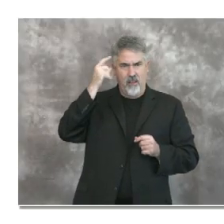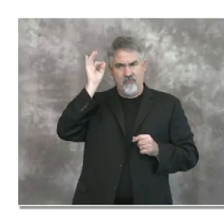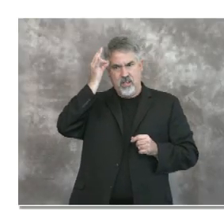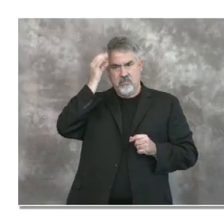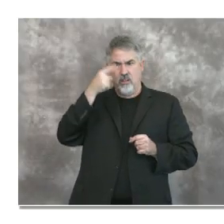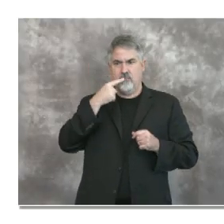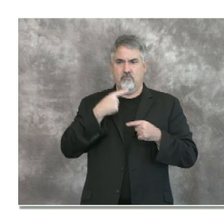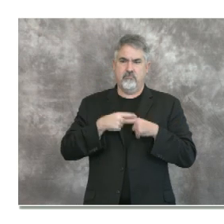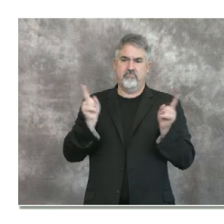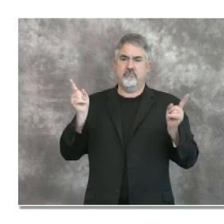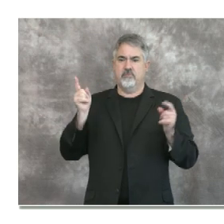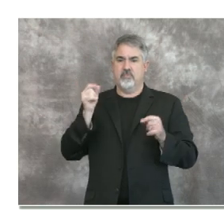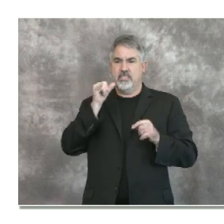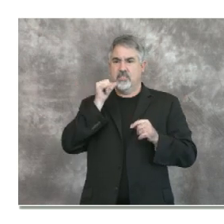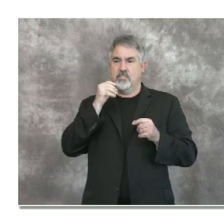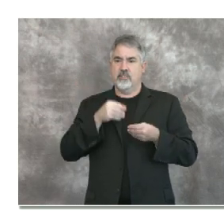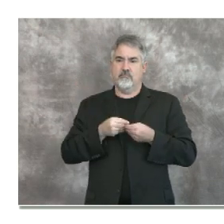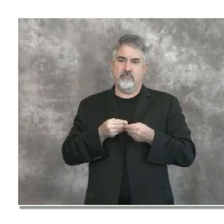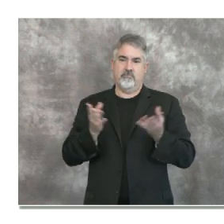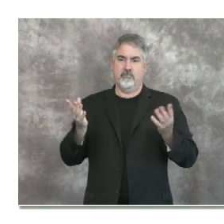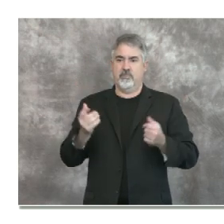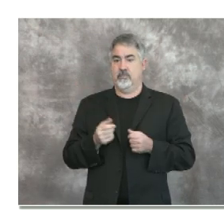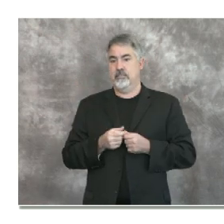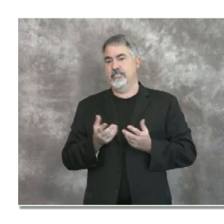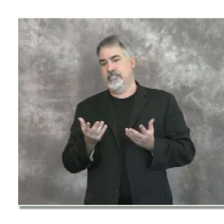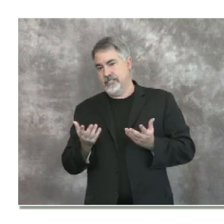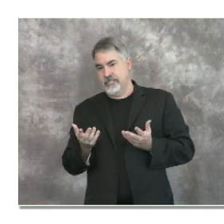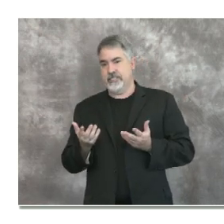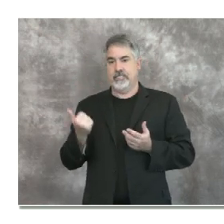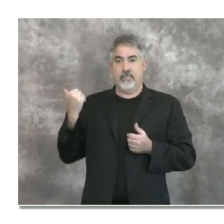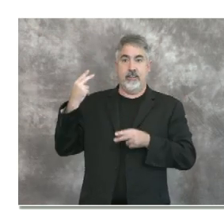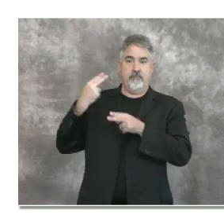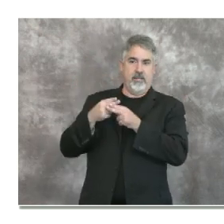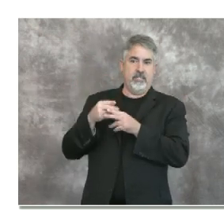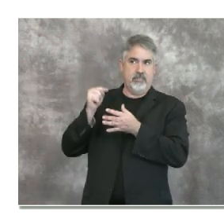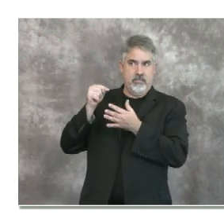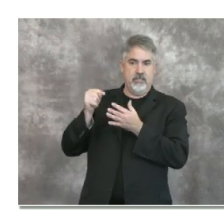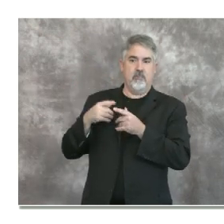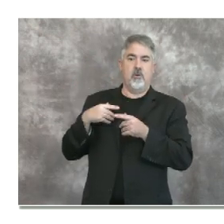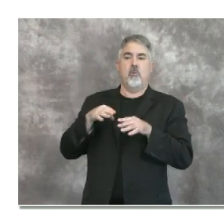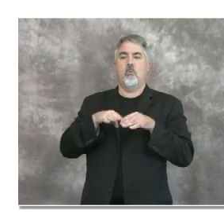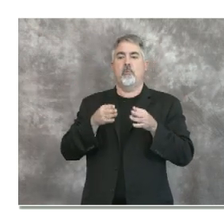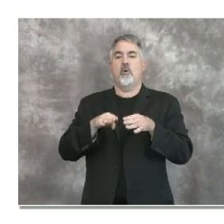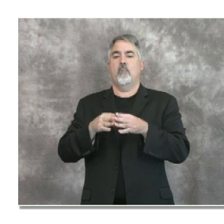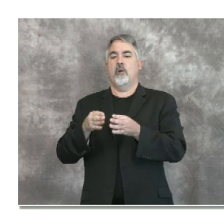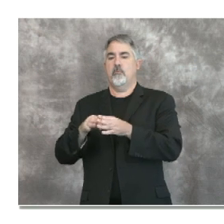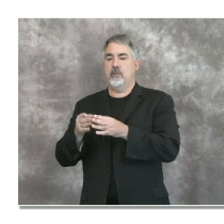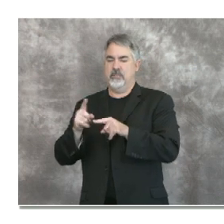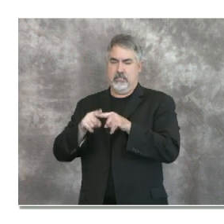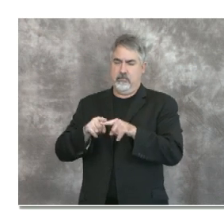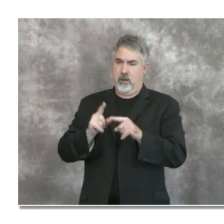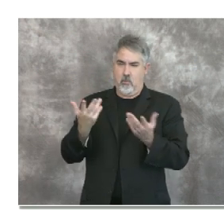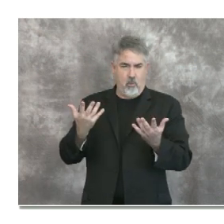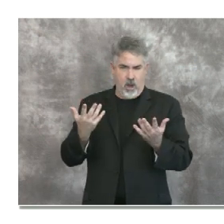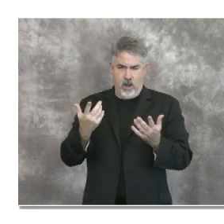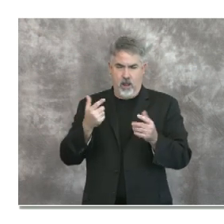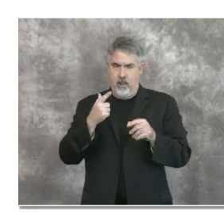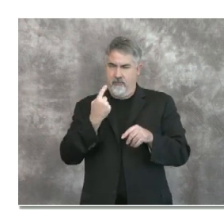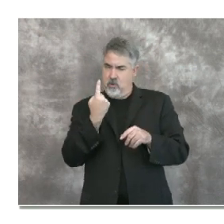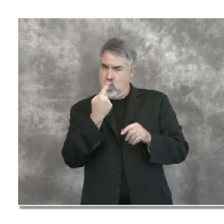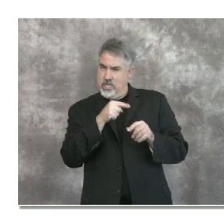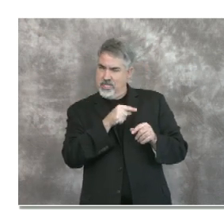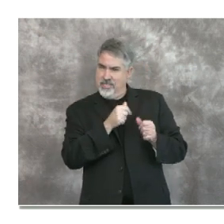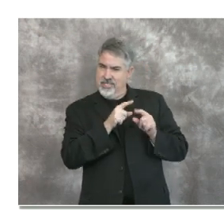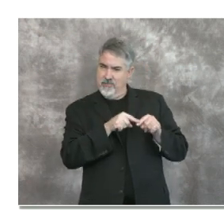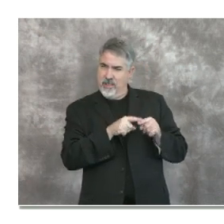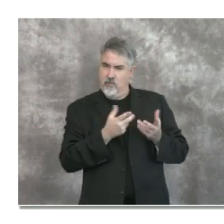yesterday, and has already been stated. Our opening back up depends upon that tone and